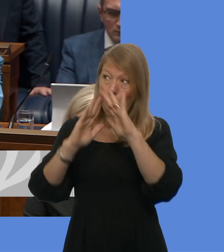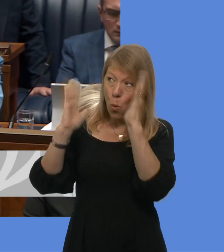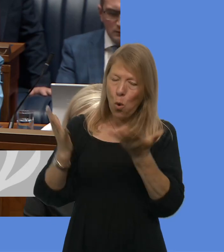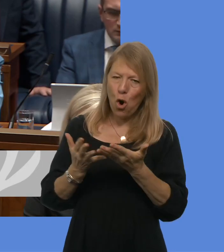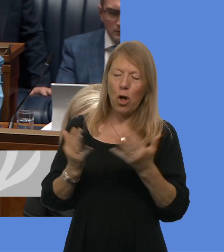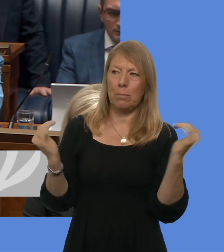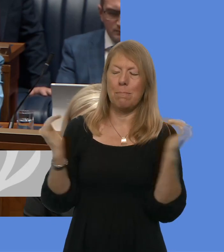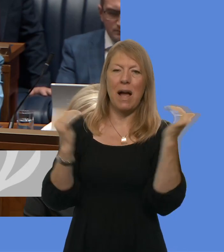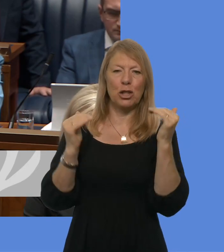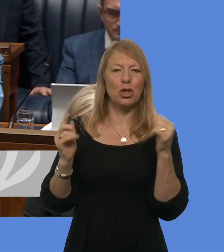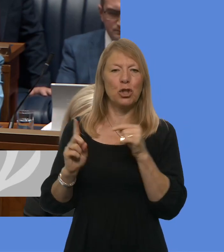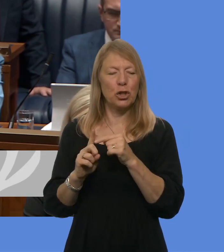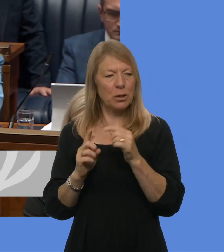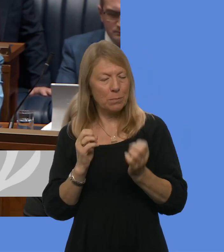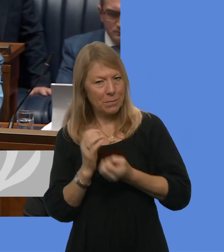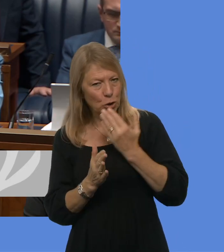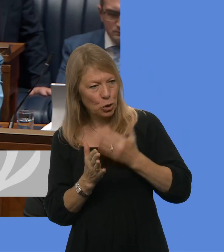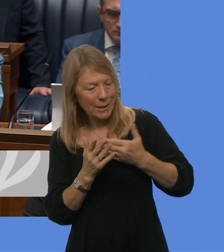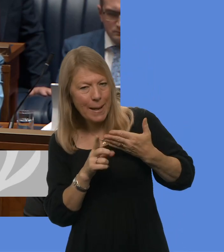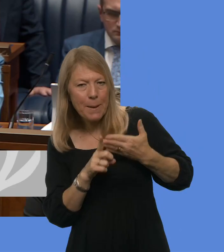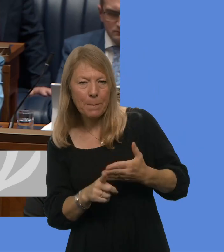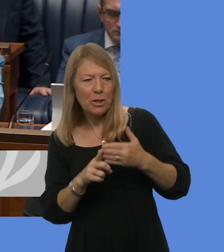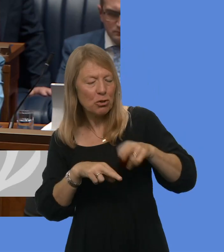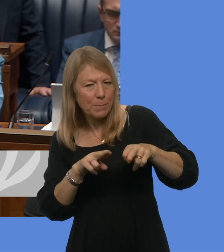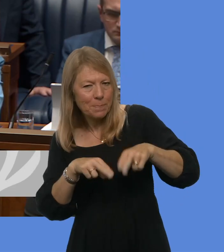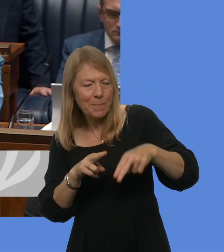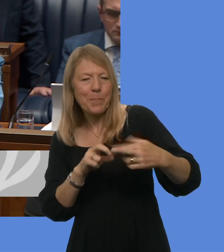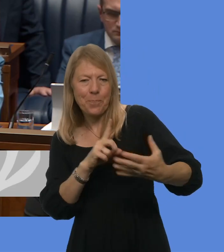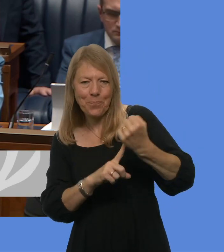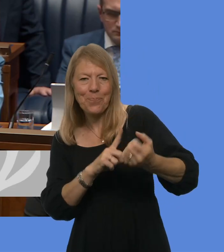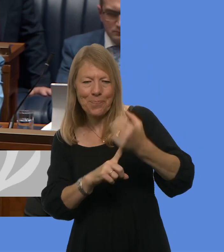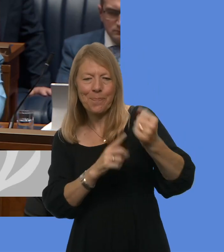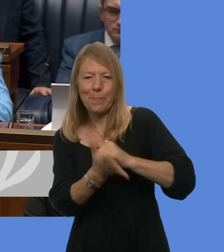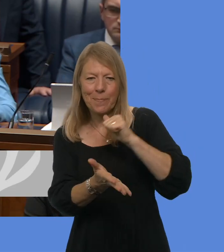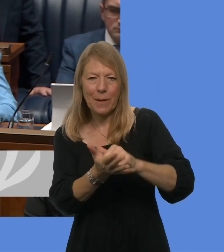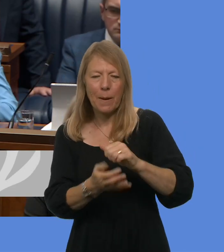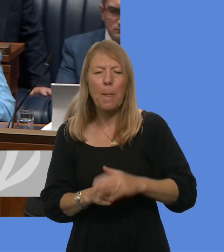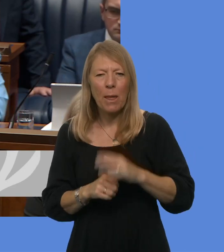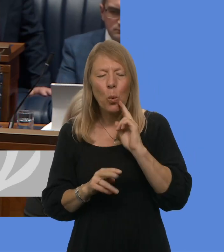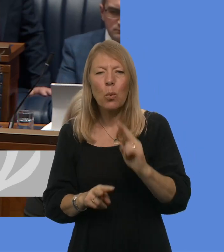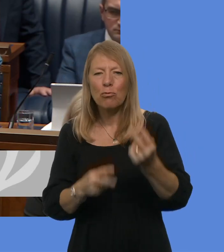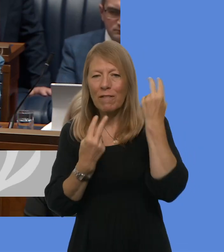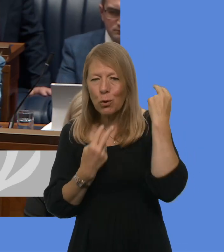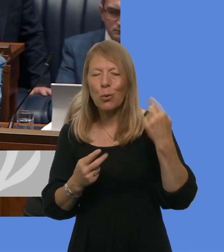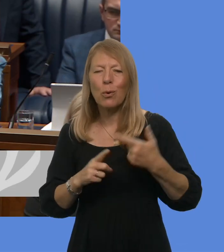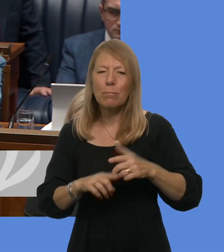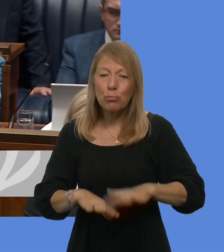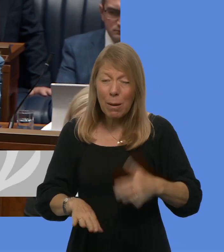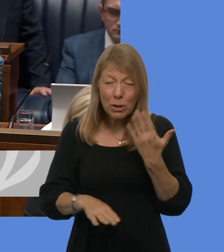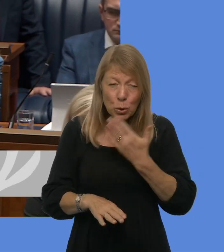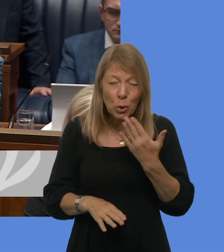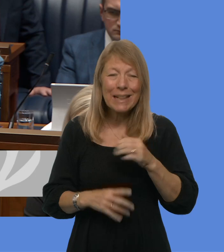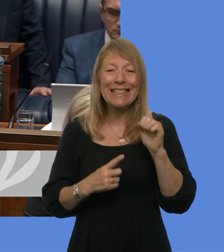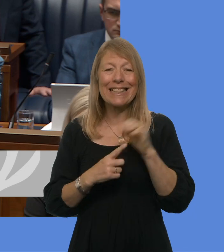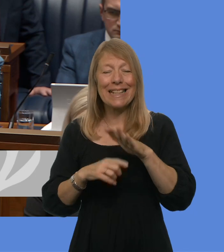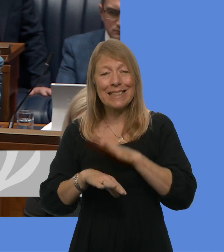student outcomes. The review will examine assessment throughout primary school and at Key Stage 3, and will over coming months be engaging with